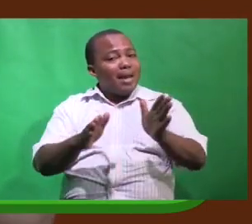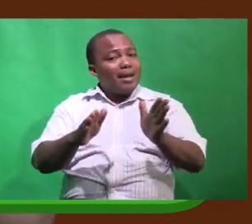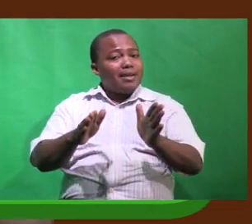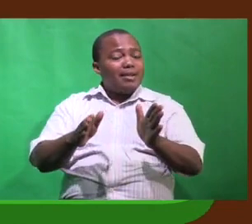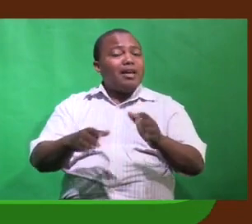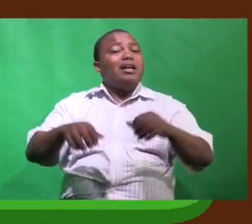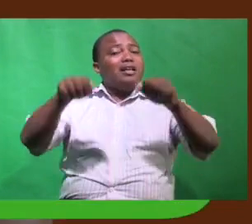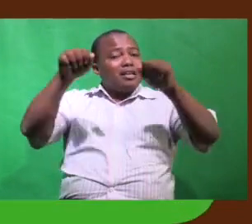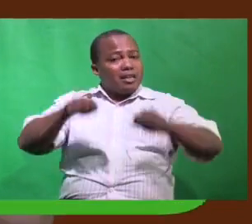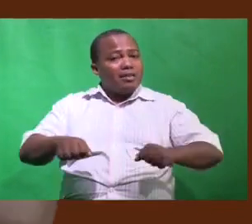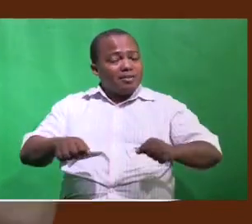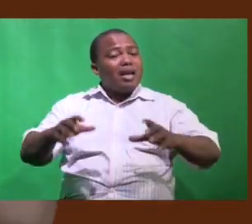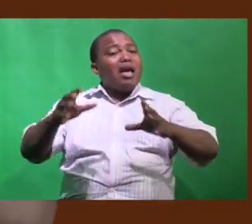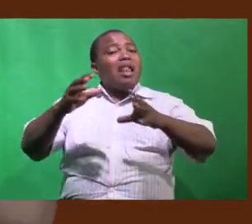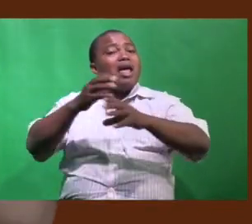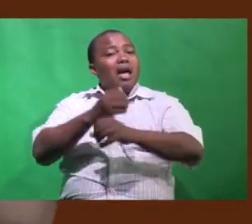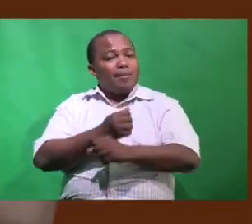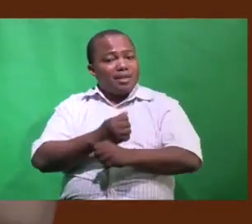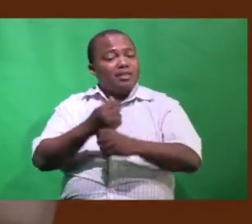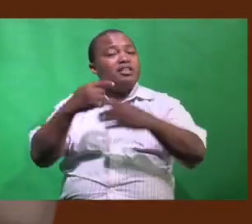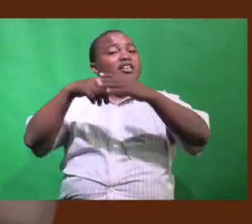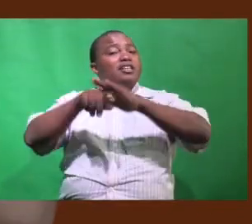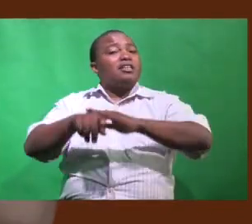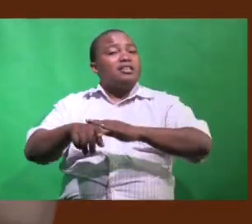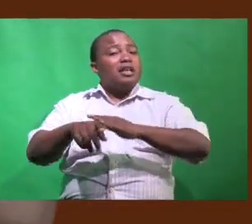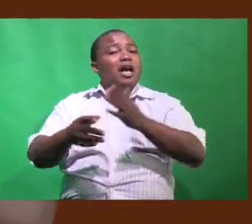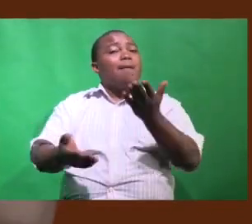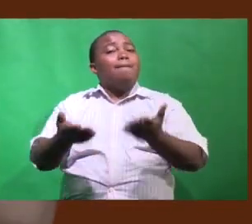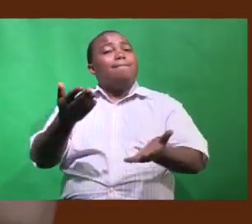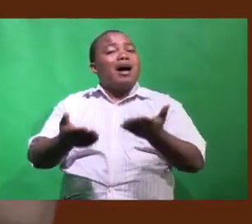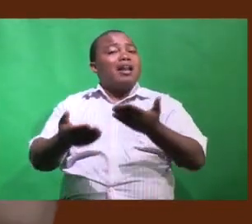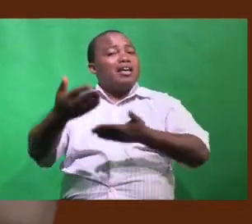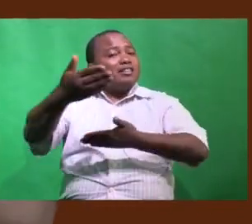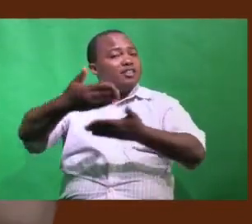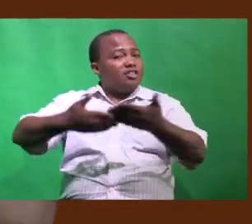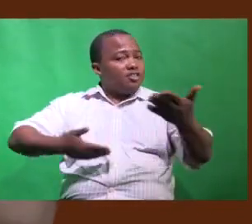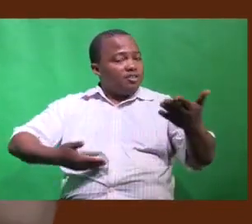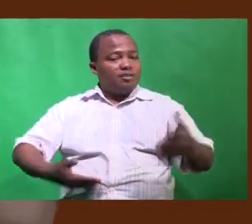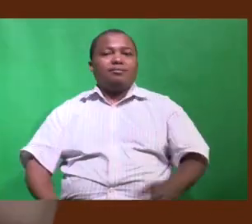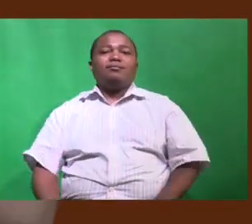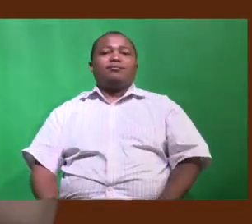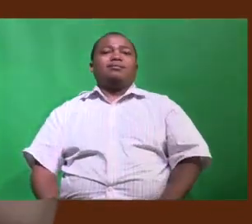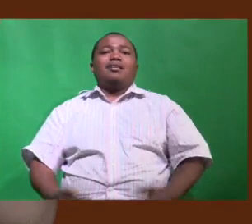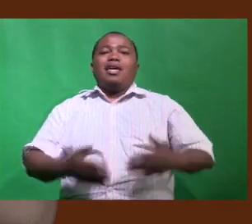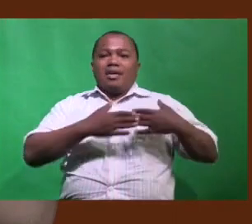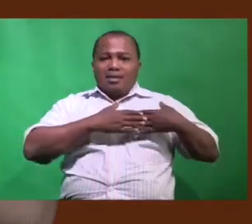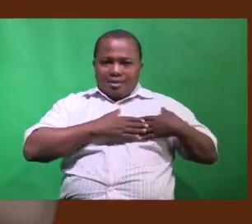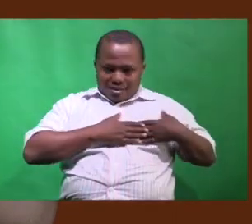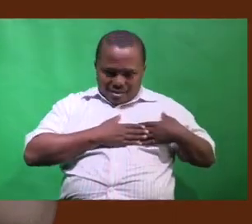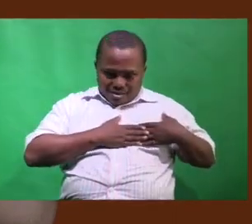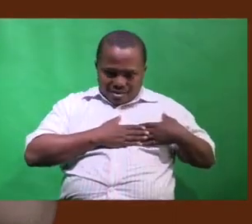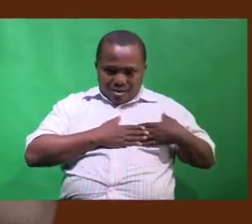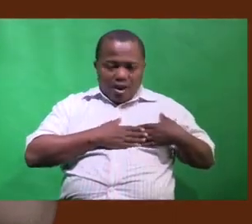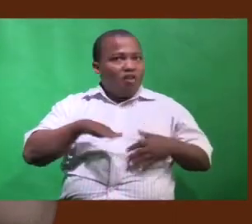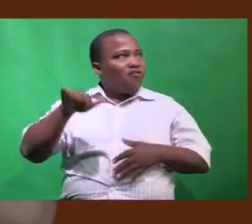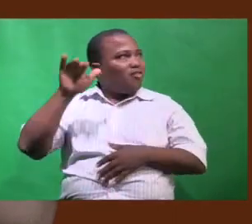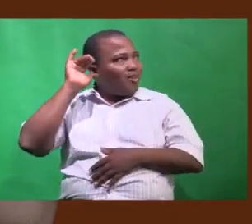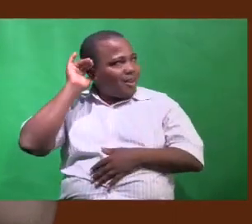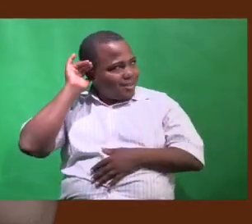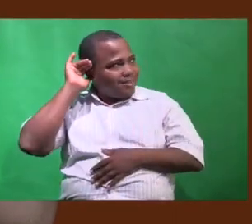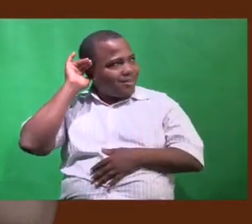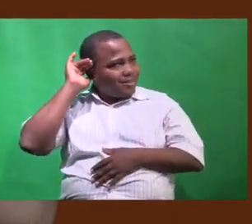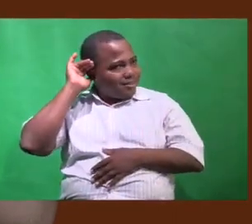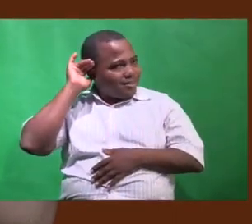revenue will be a liability in the balance sheet. Thank you